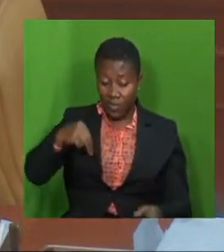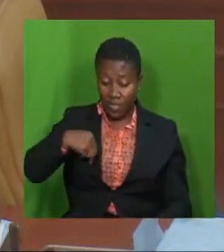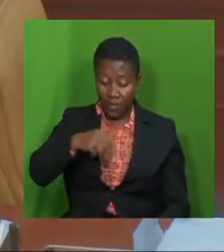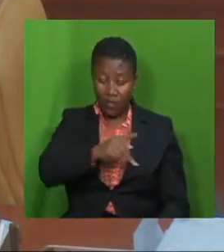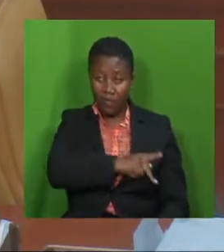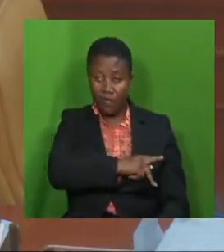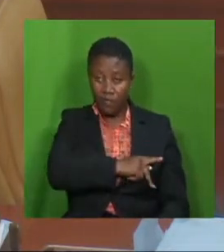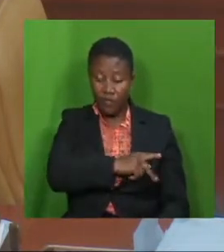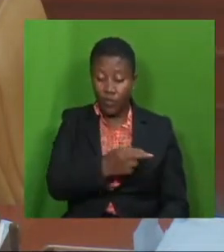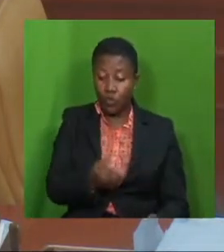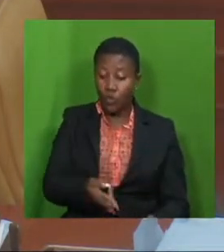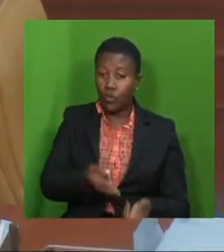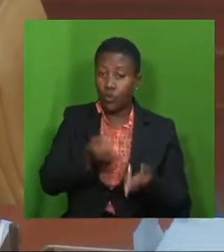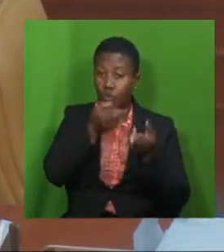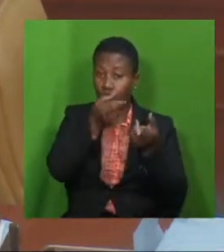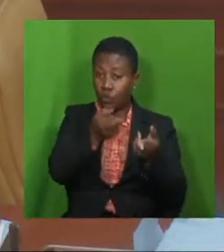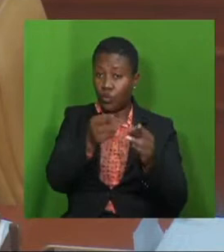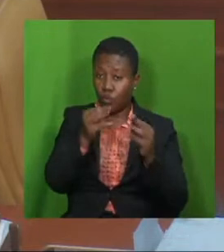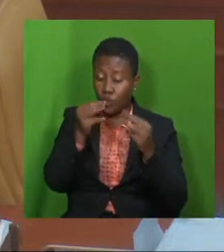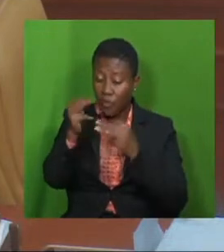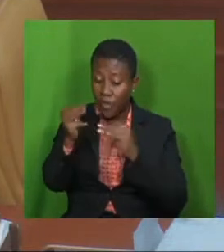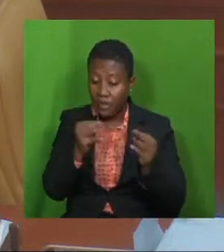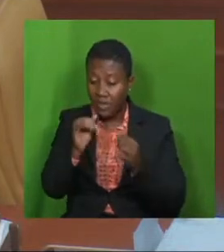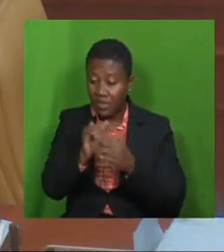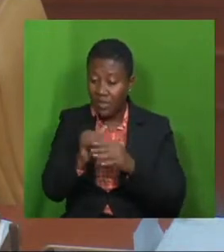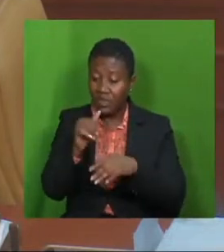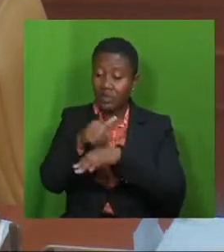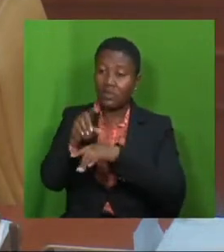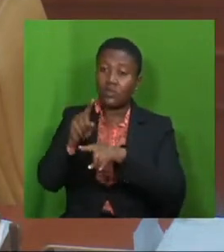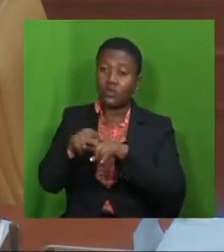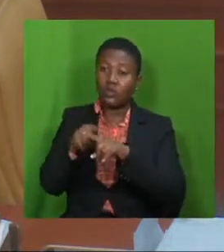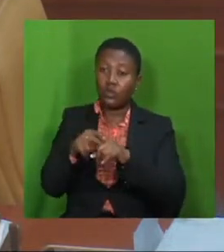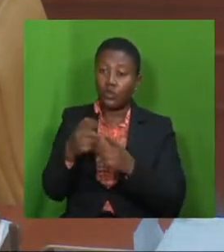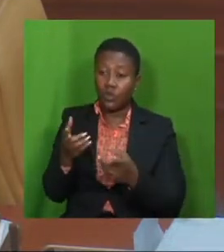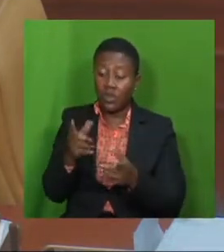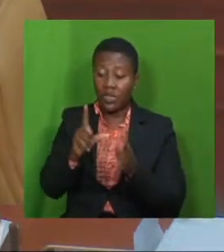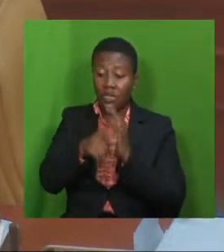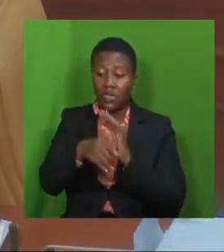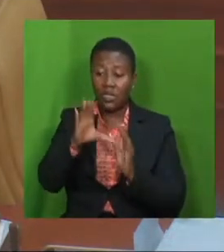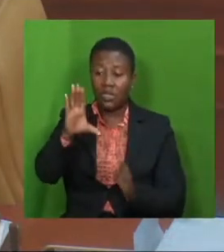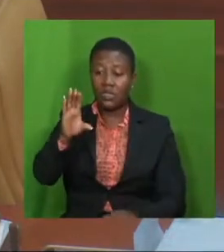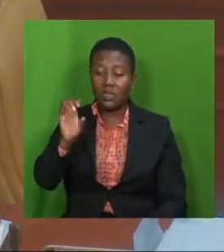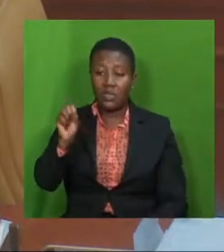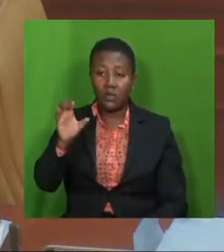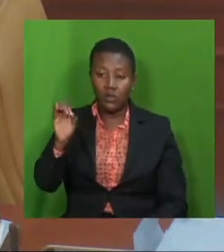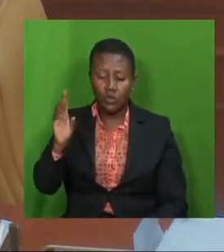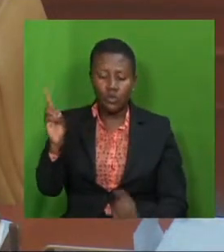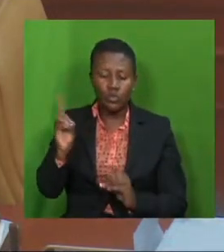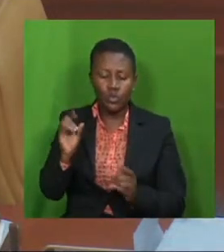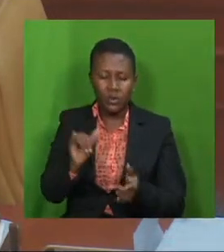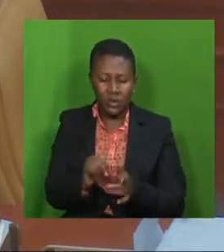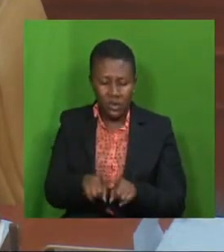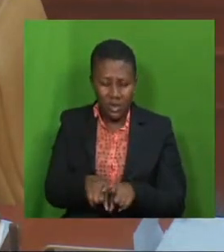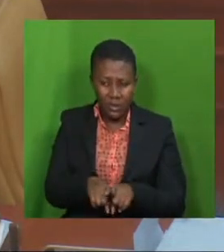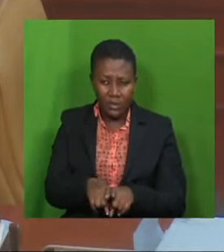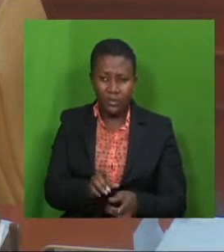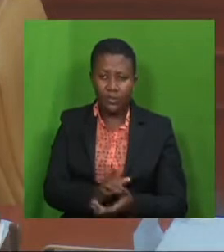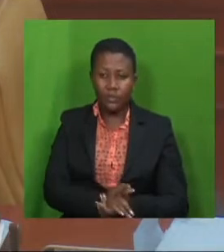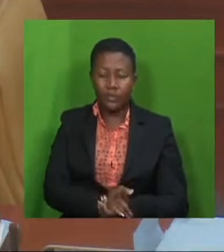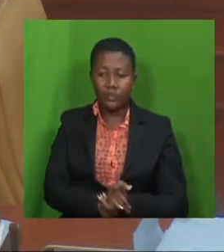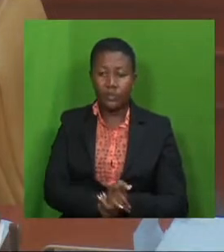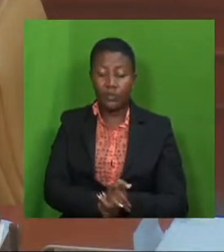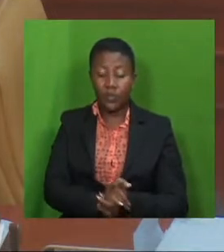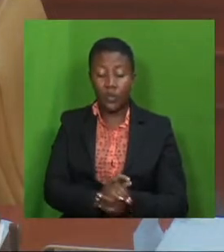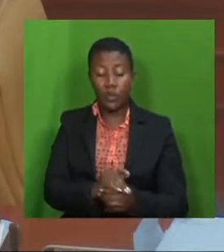raise matter that could be referred to privileges, and civil society could equally do same. Mr. Speaker, with the greatest